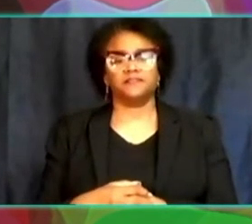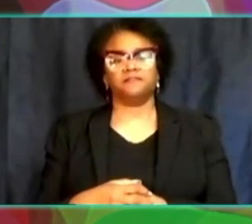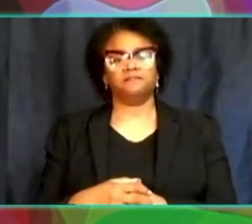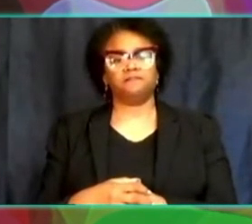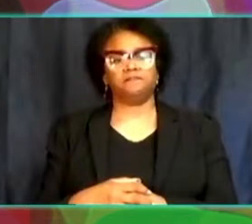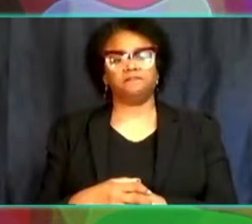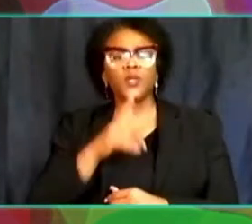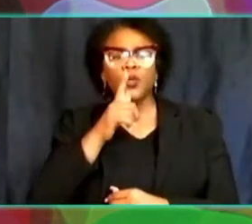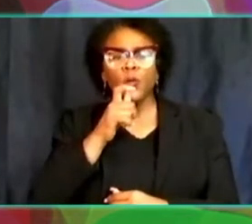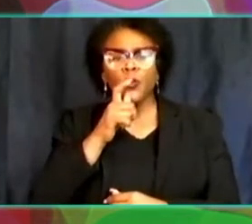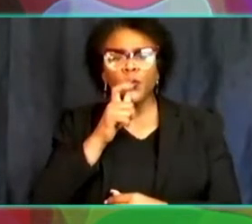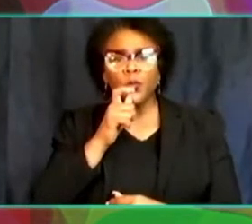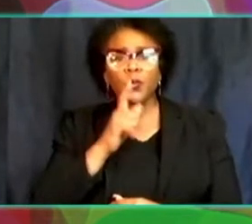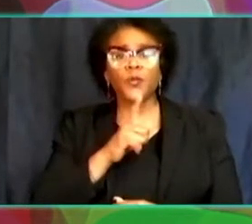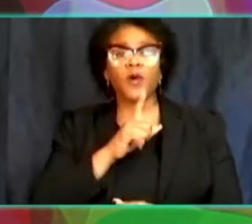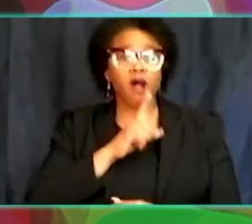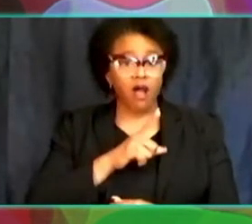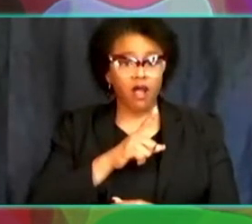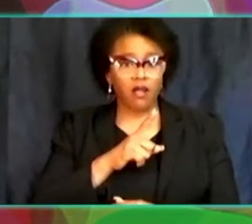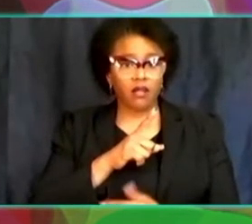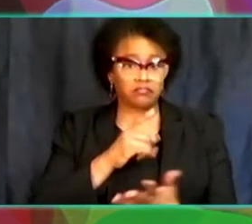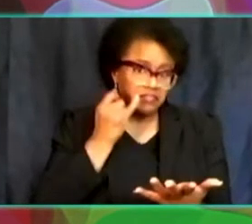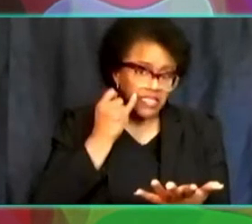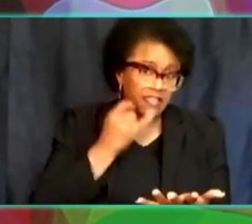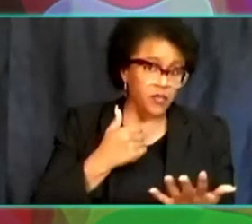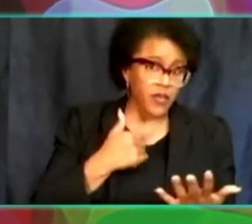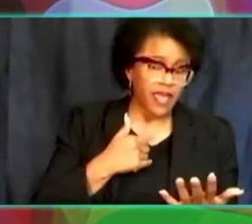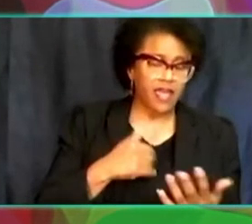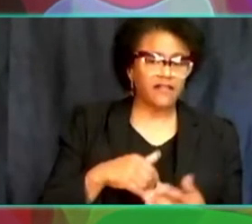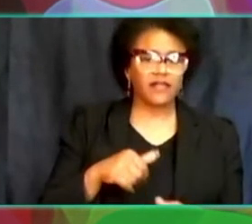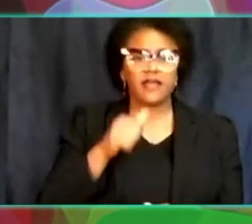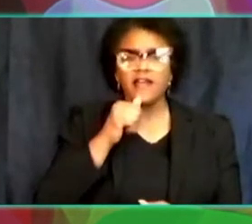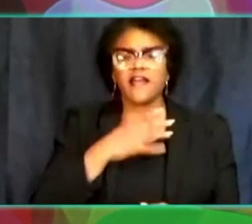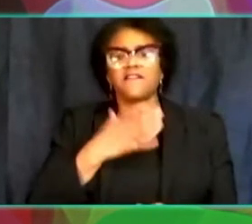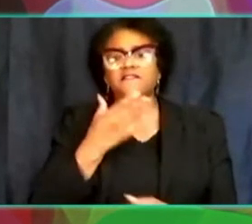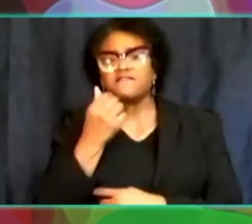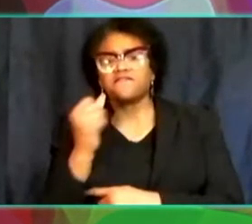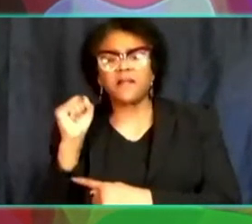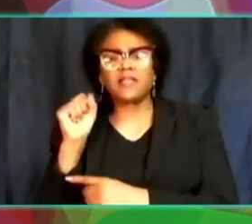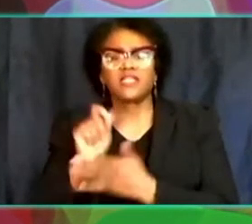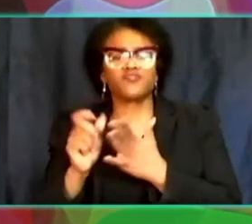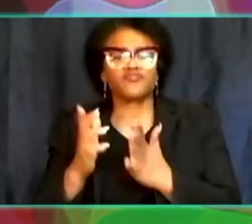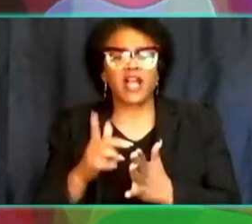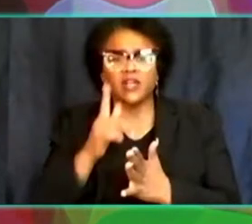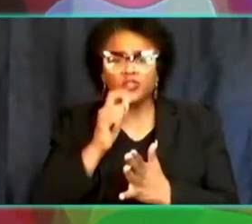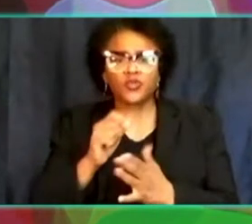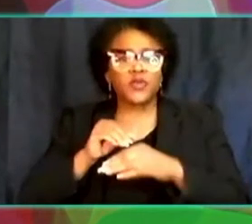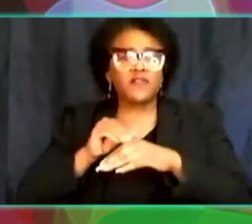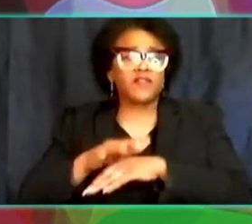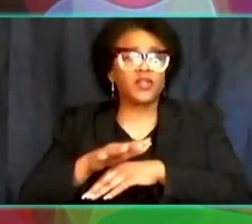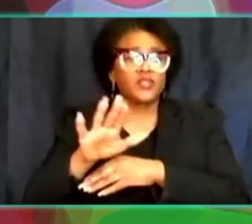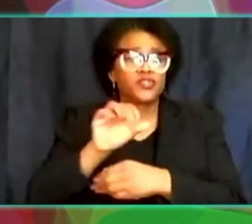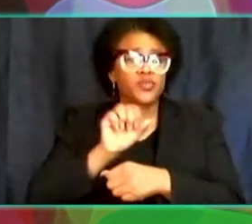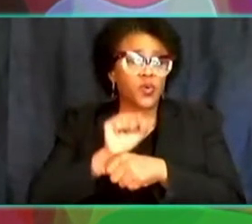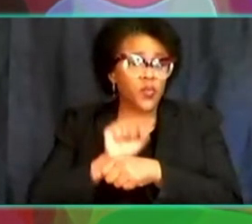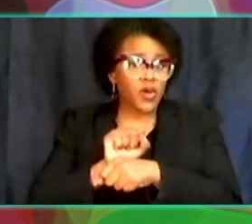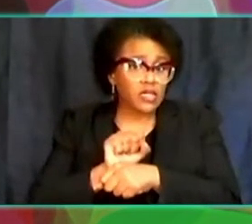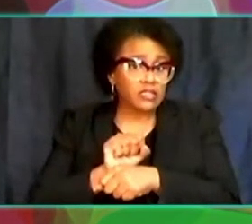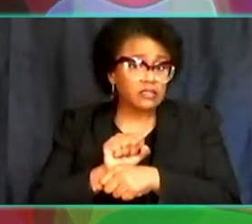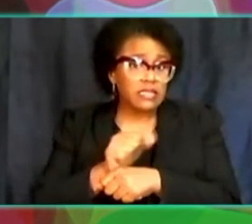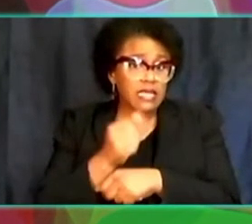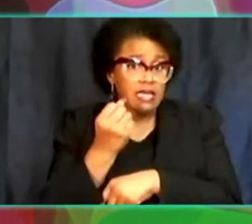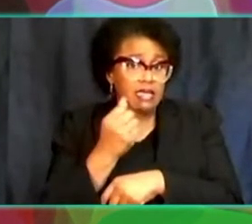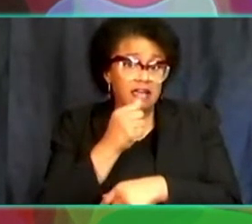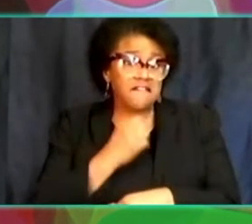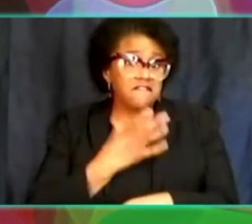Who are, or if there are, feminist writers who influence your work? Are there any feminist writers? And